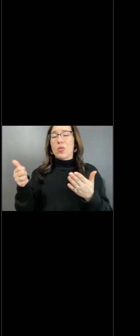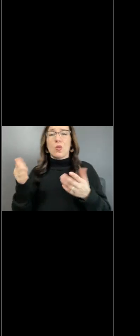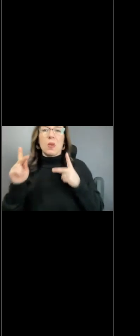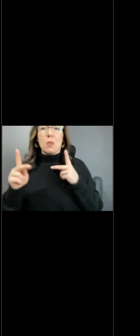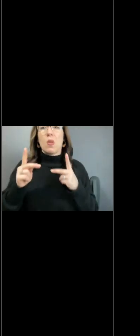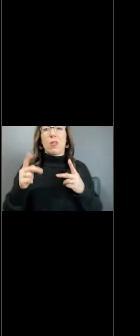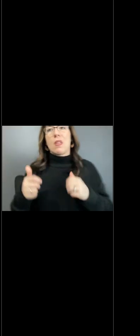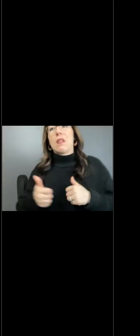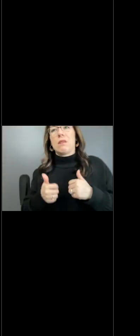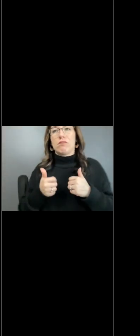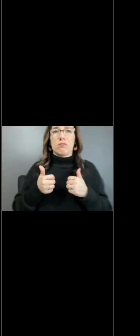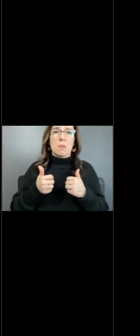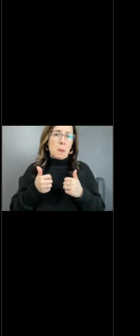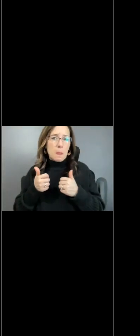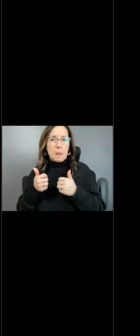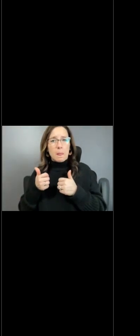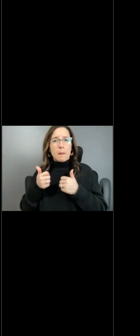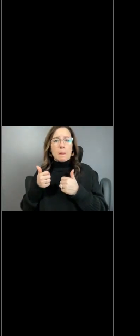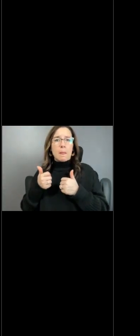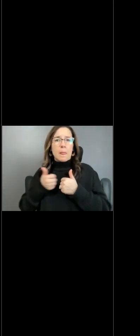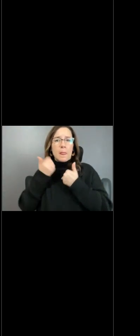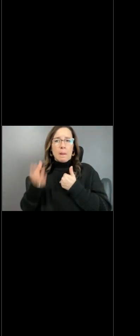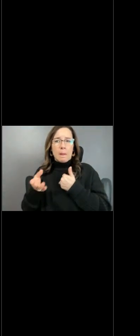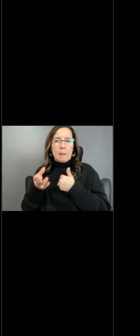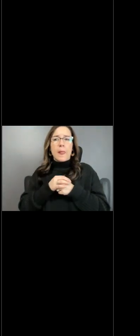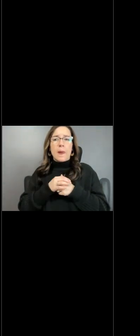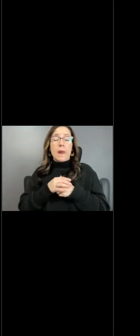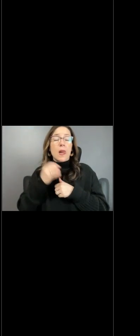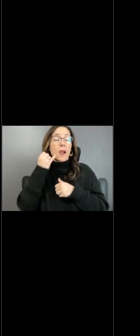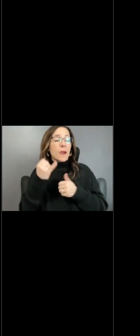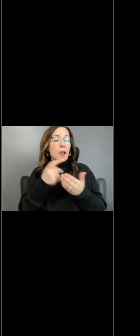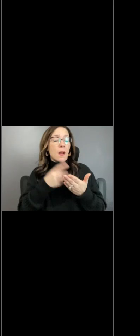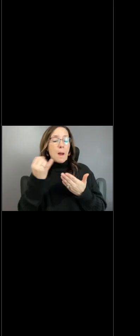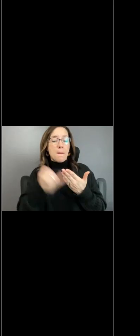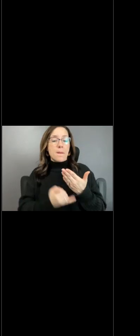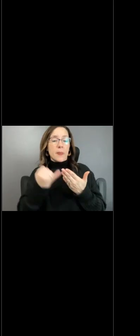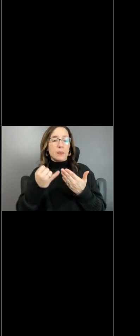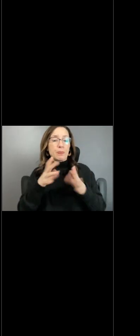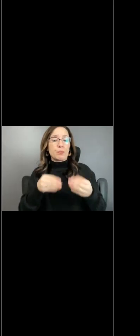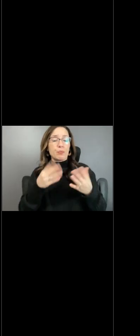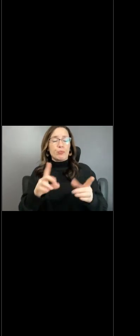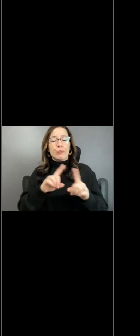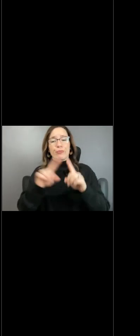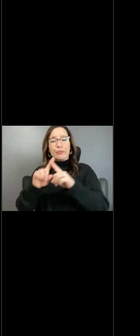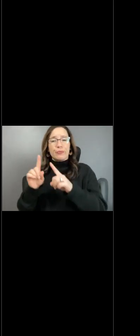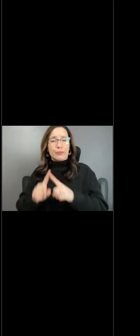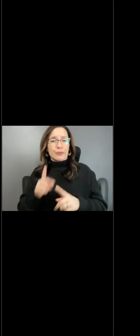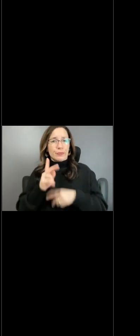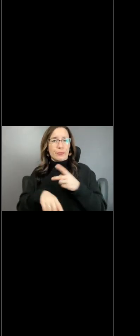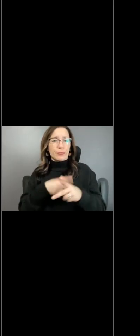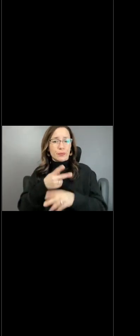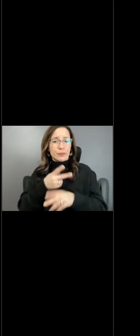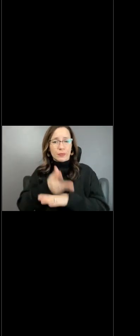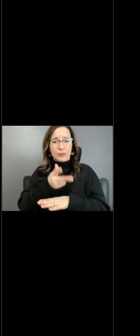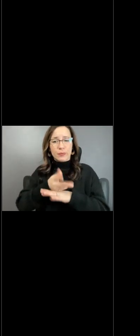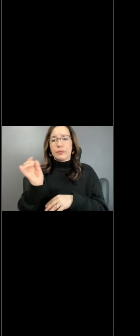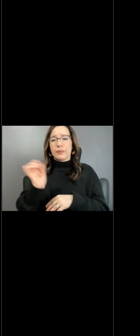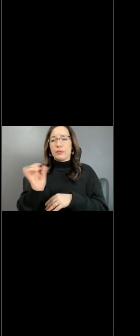project. Thus, if a project provides different types of parking, such